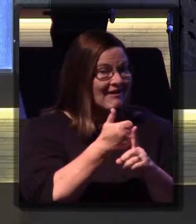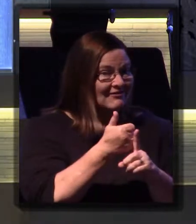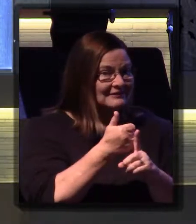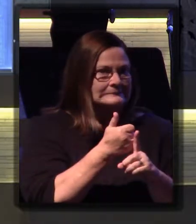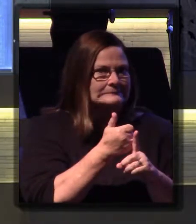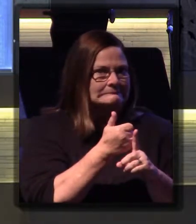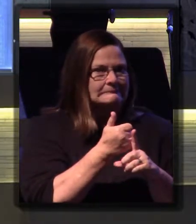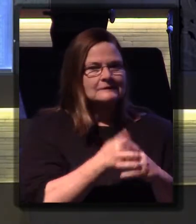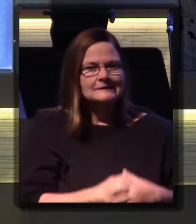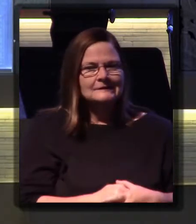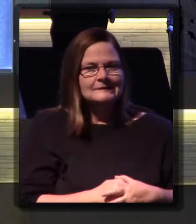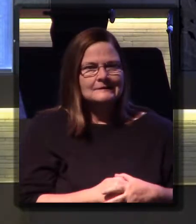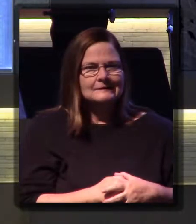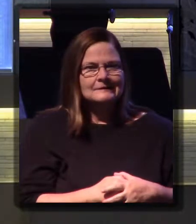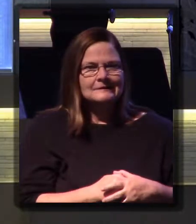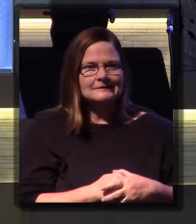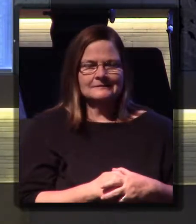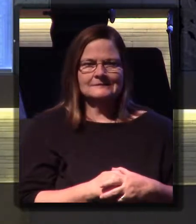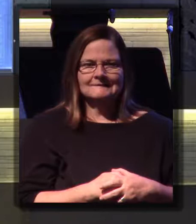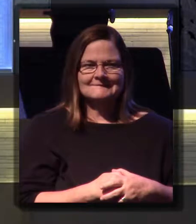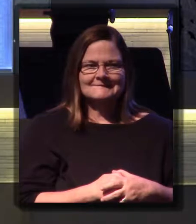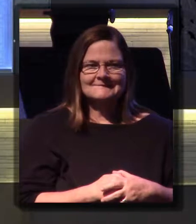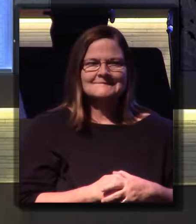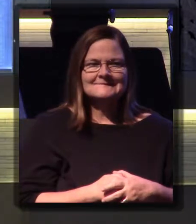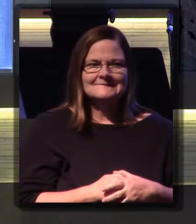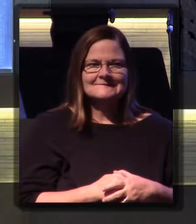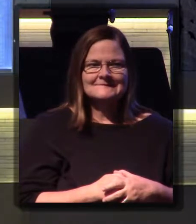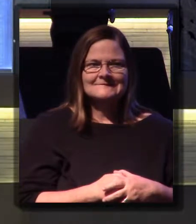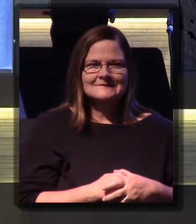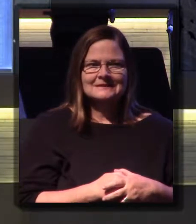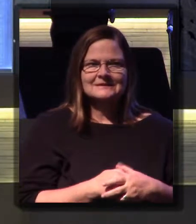Because when you have hope in yourself, it's a pretty